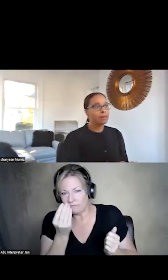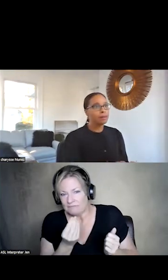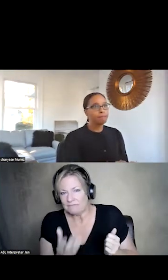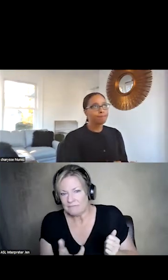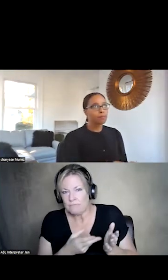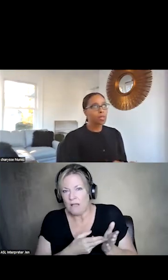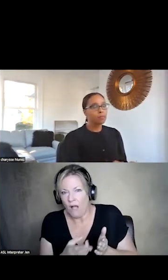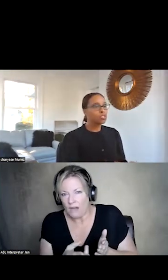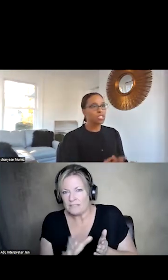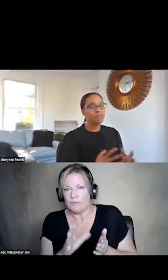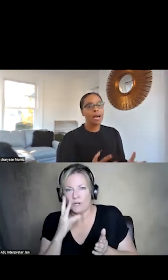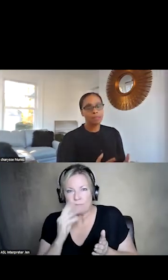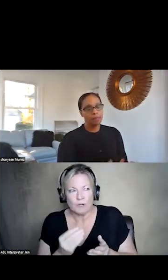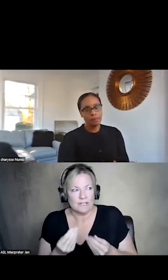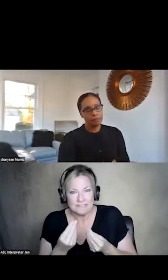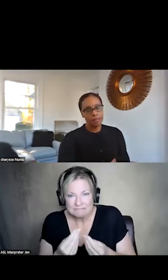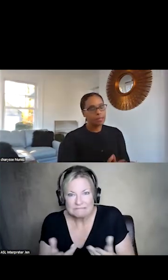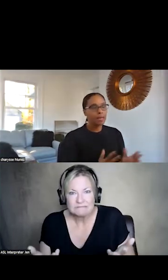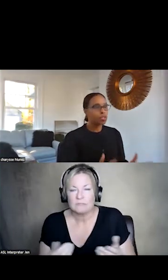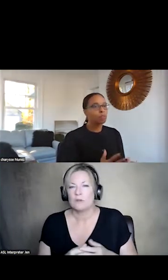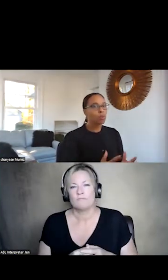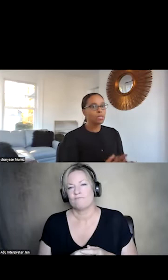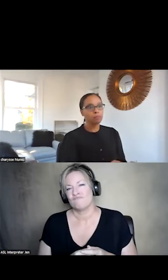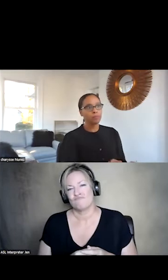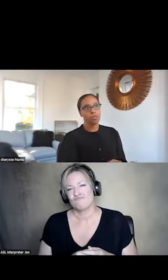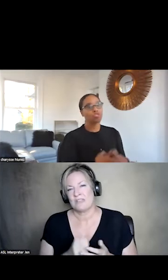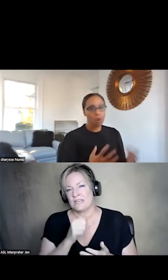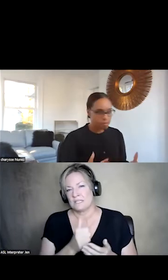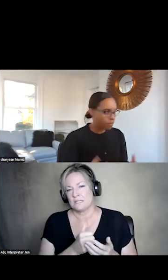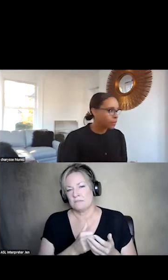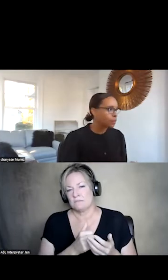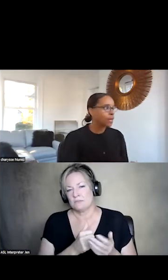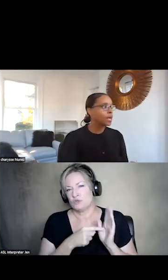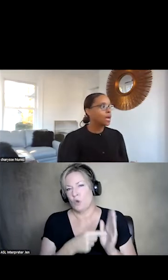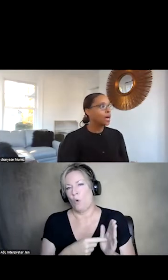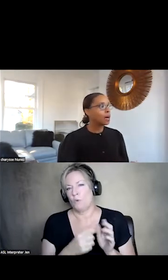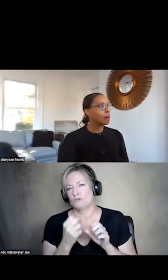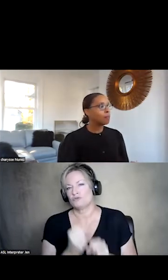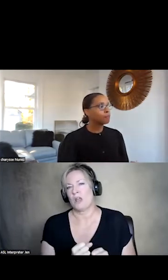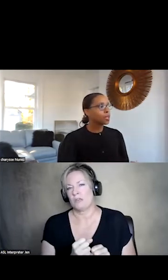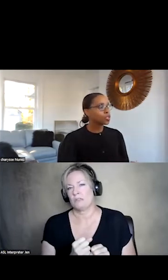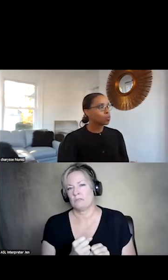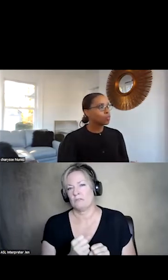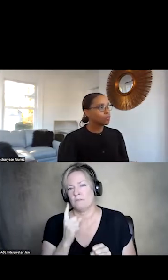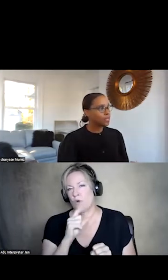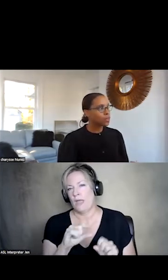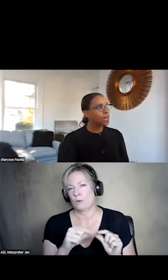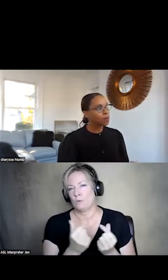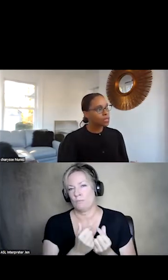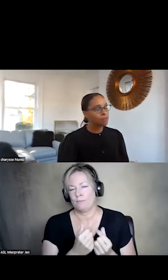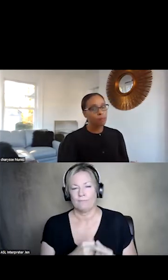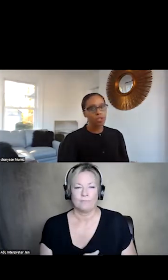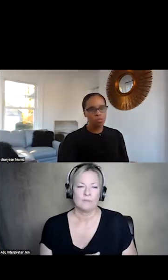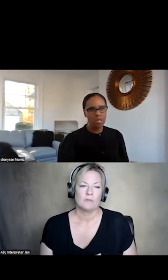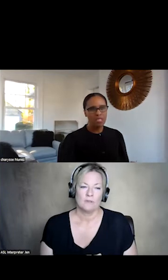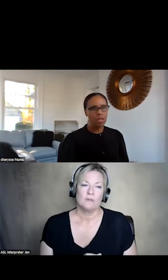is just not, it's not supporting strength, okay? So these are